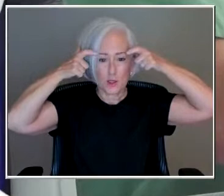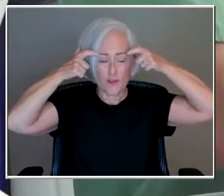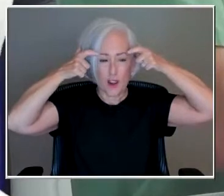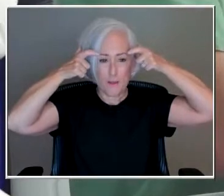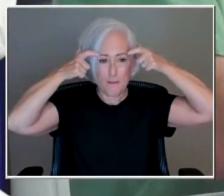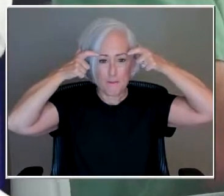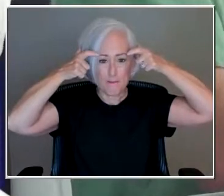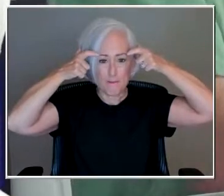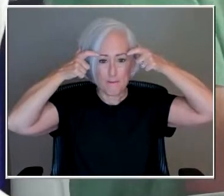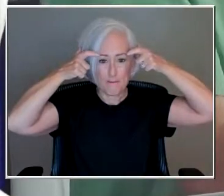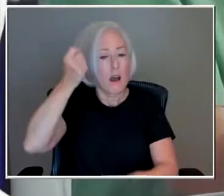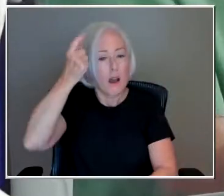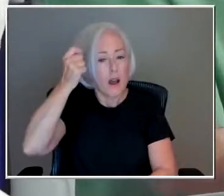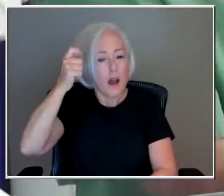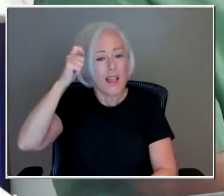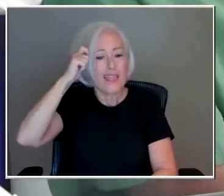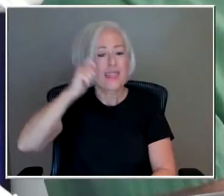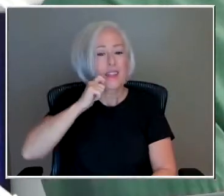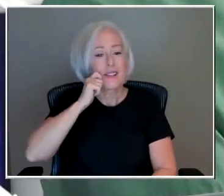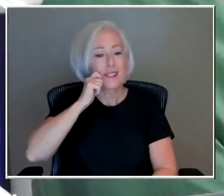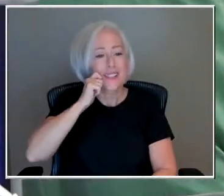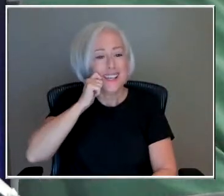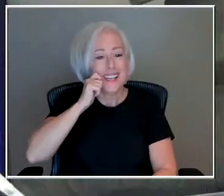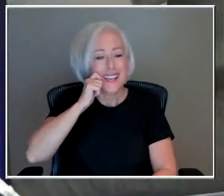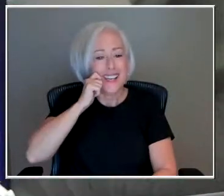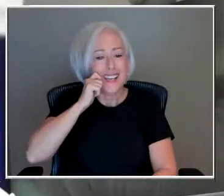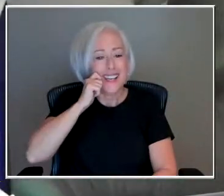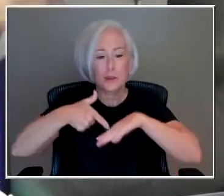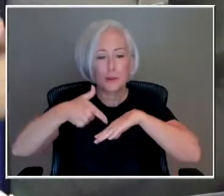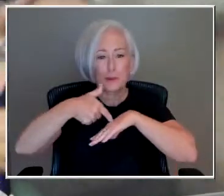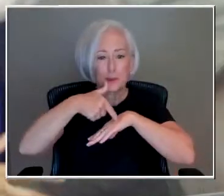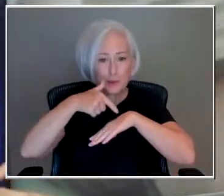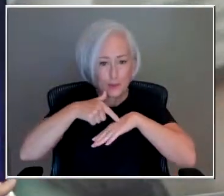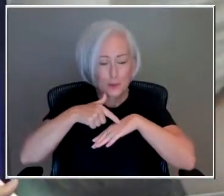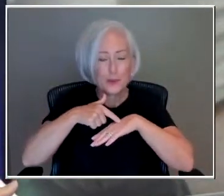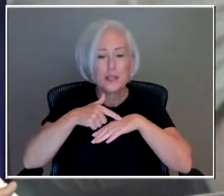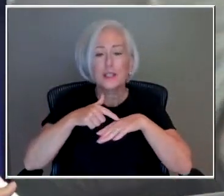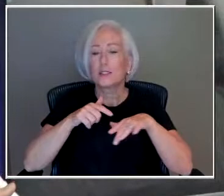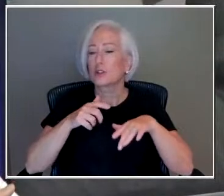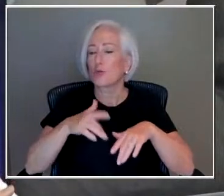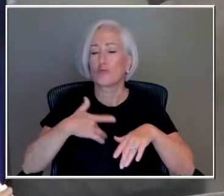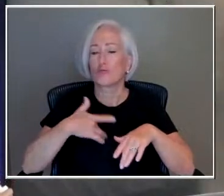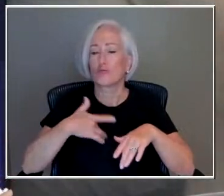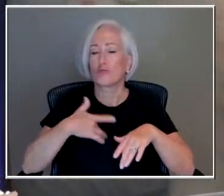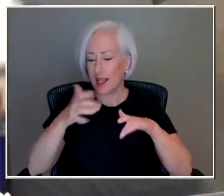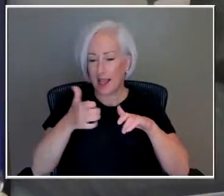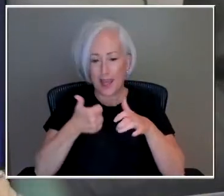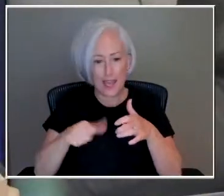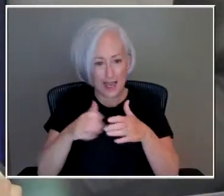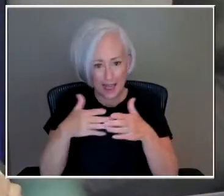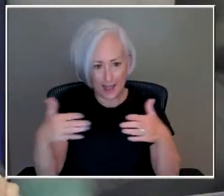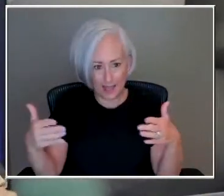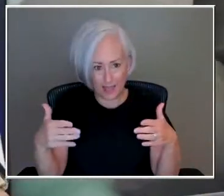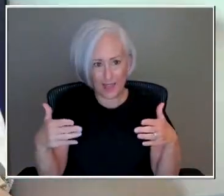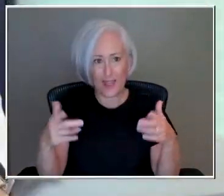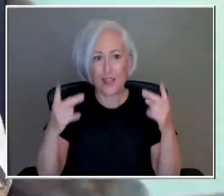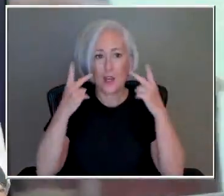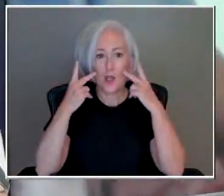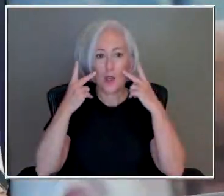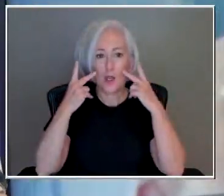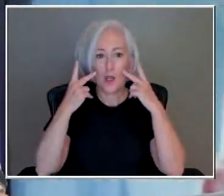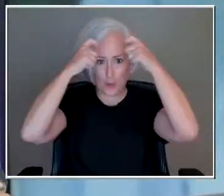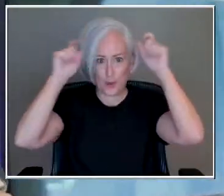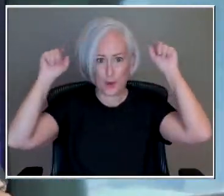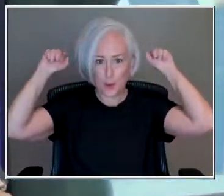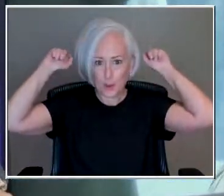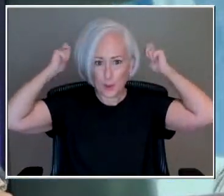the skin, and then the frame is held in place with 4 points. And you'll see that shortly. See the little white screws are holding the frame to the patient's